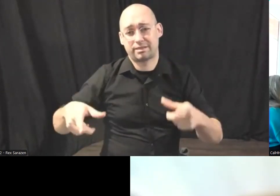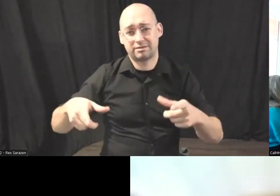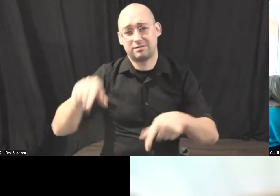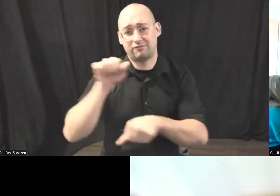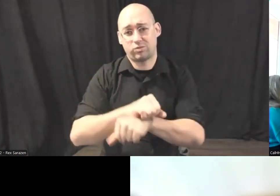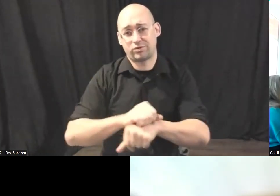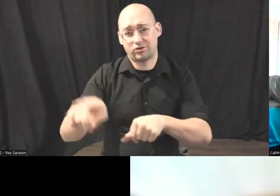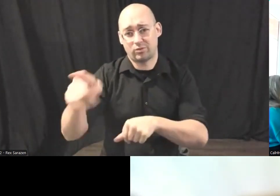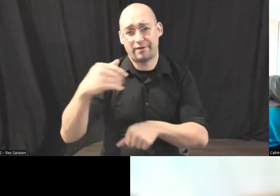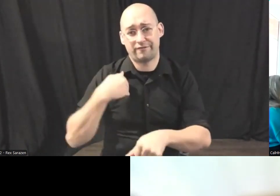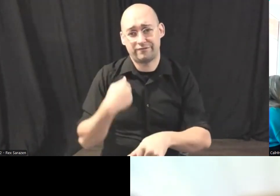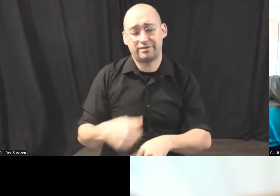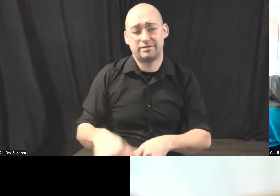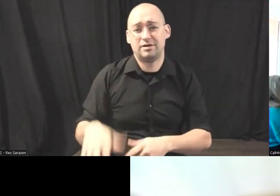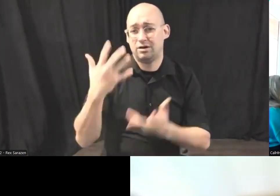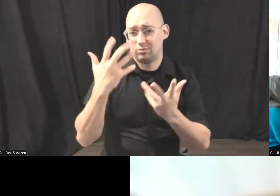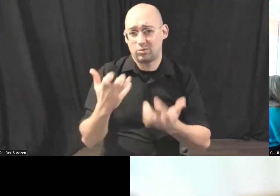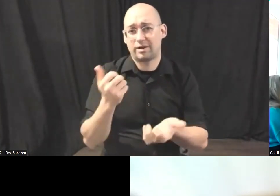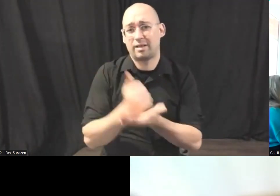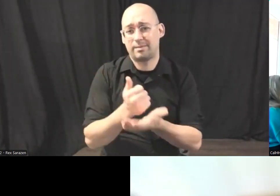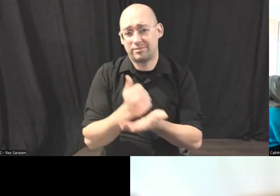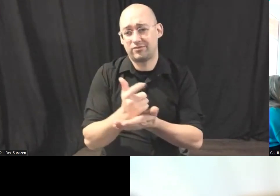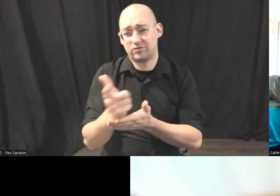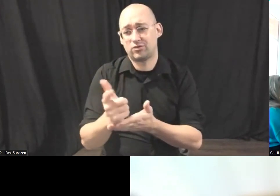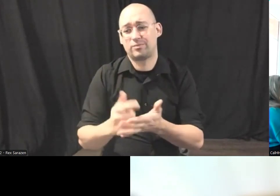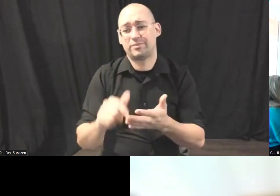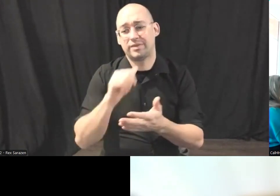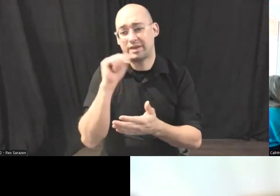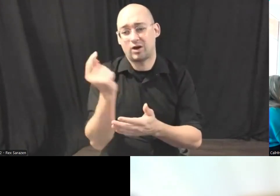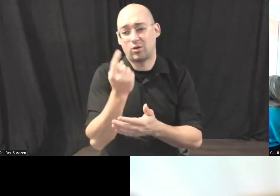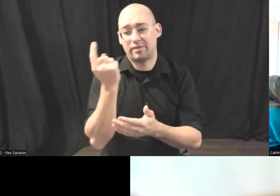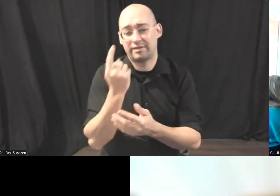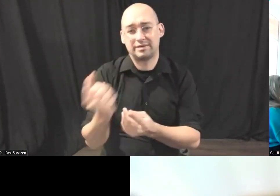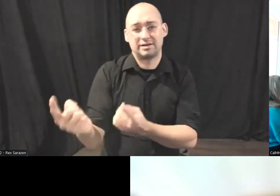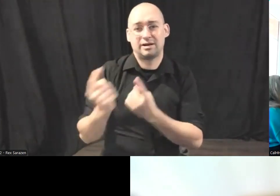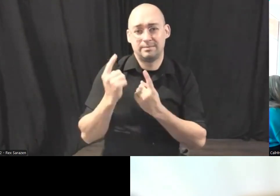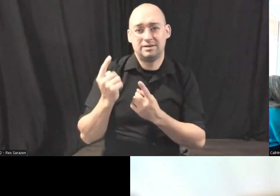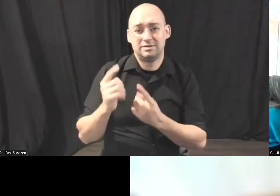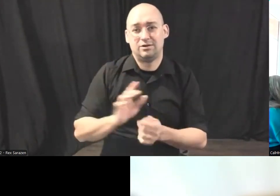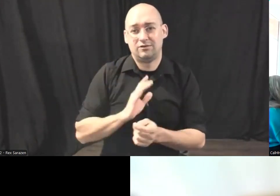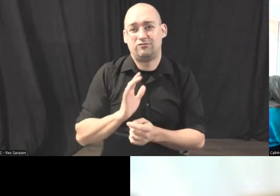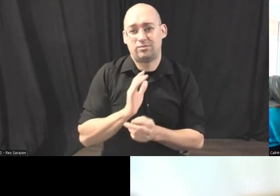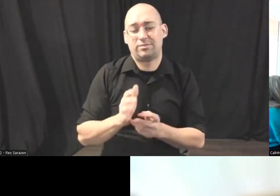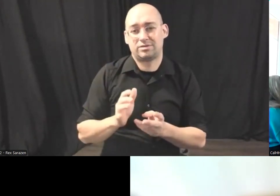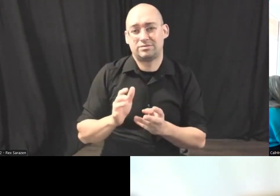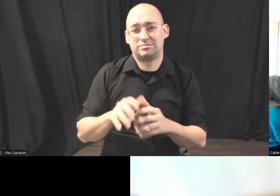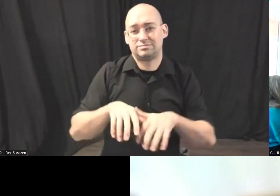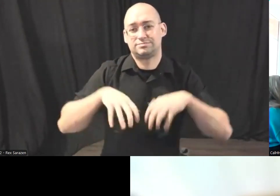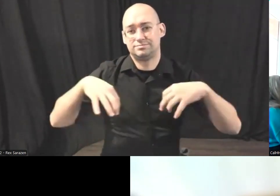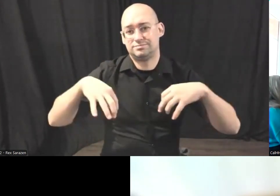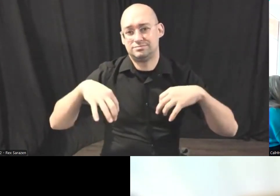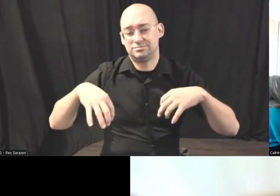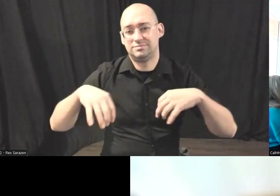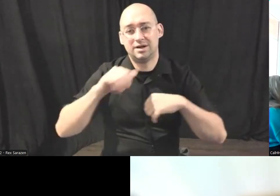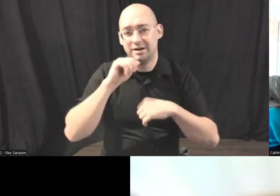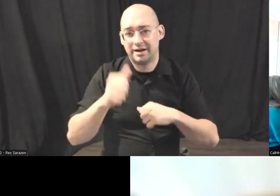We want to be helpful to you all and not just sort of coming to you in these formal settings and not being able,